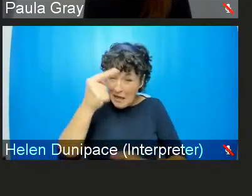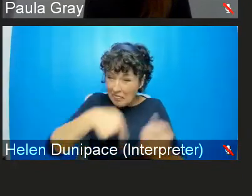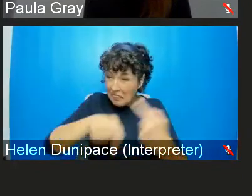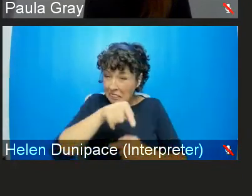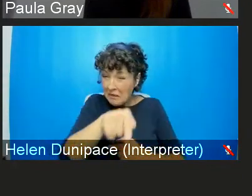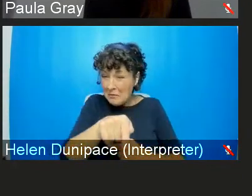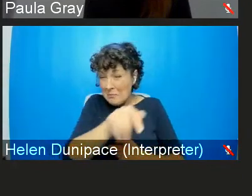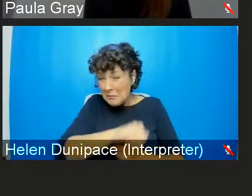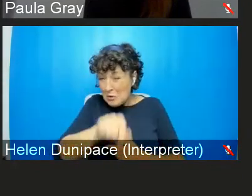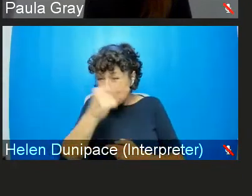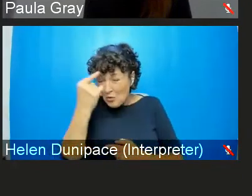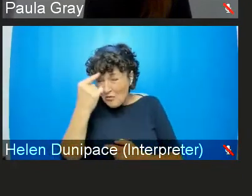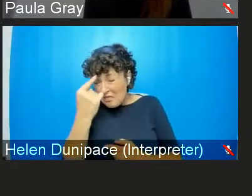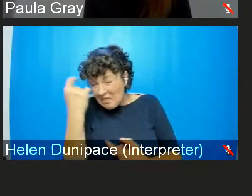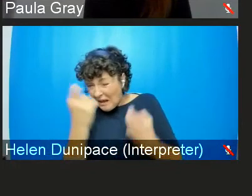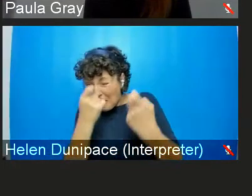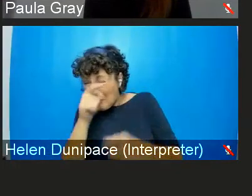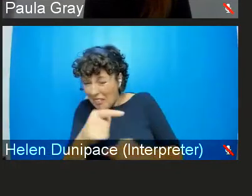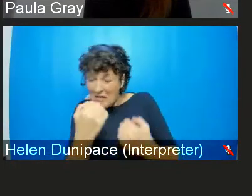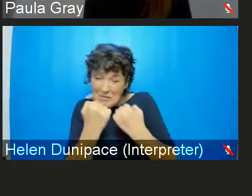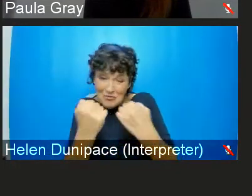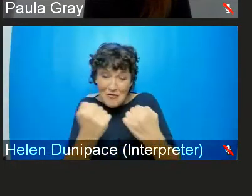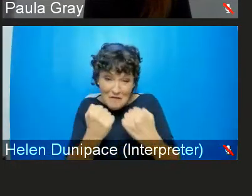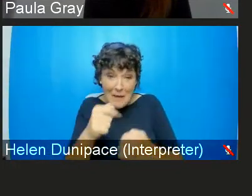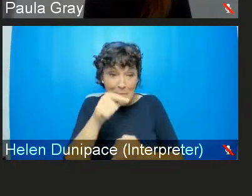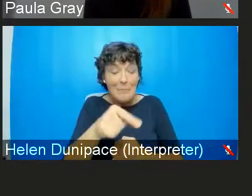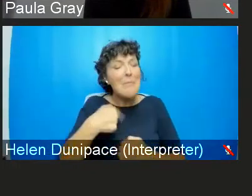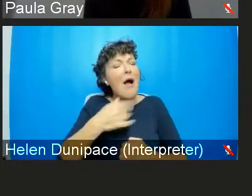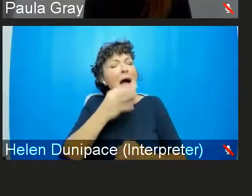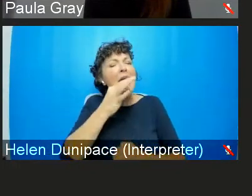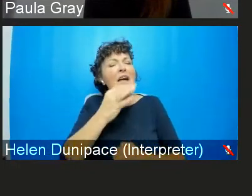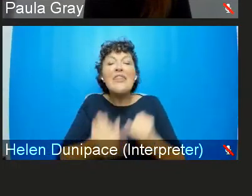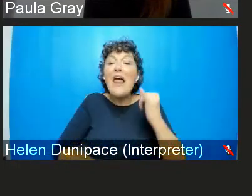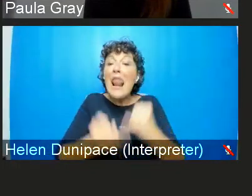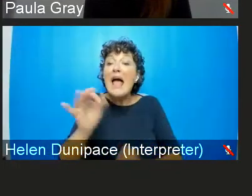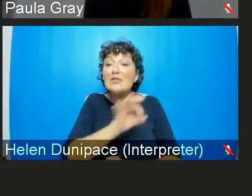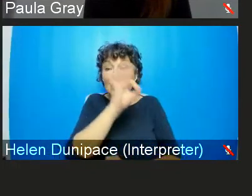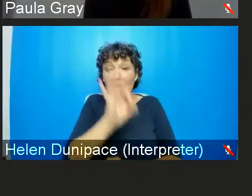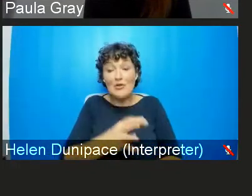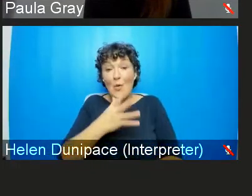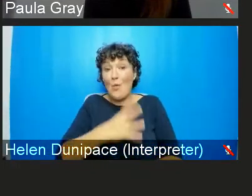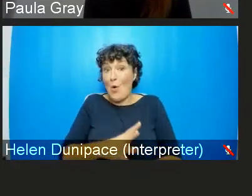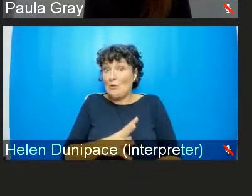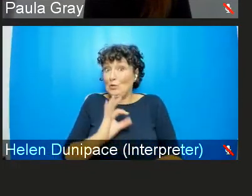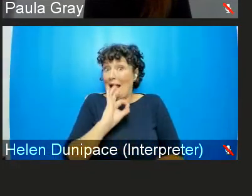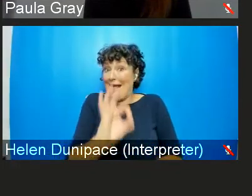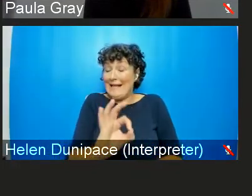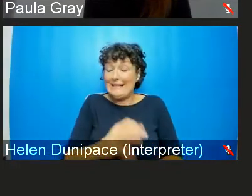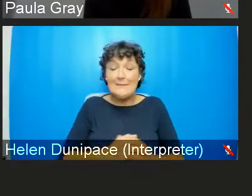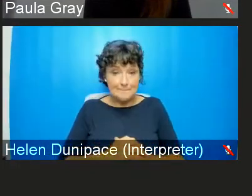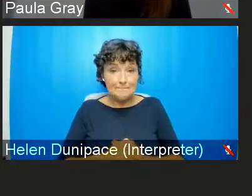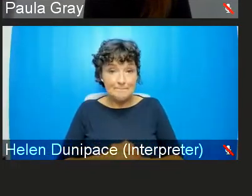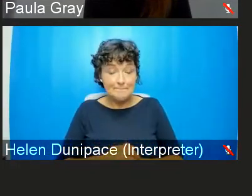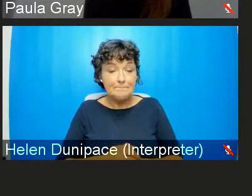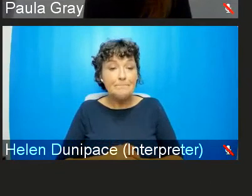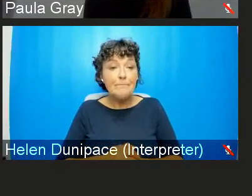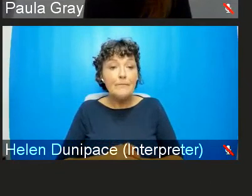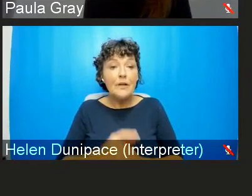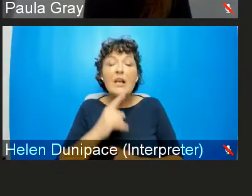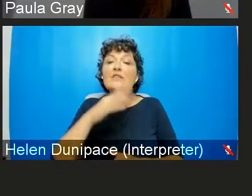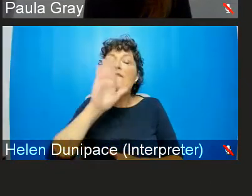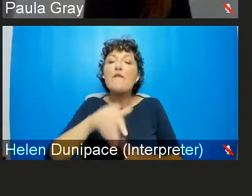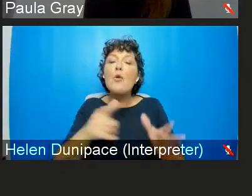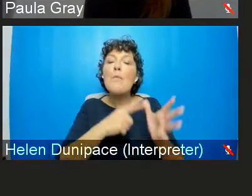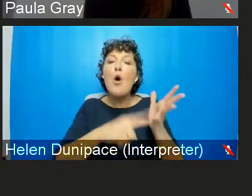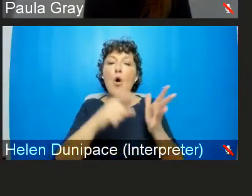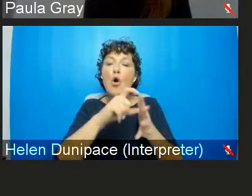question, feel free to. The last question I want to pick up on is from Audrey Cameron.